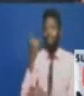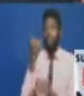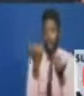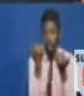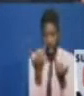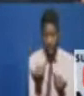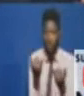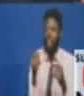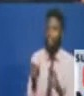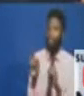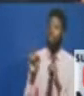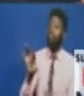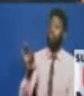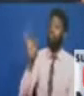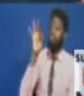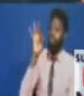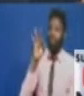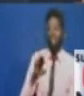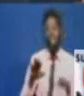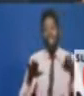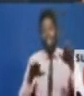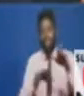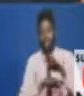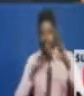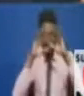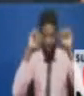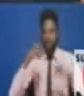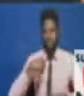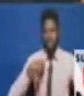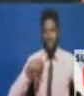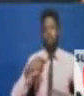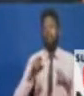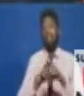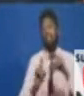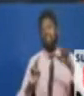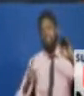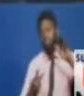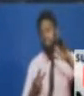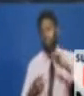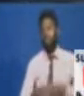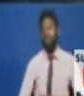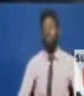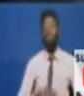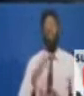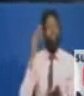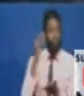was nominated to be a running mate, and I was the runner-up. That bit is true.